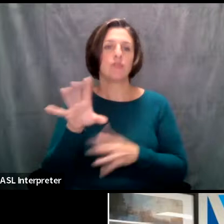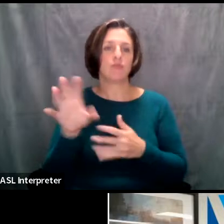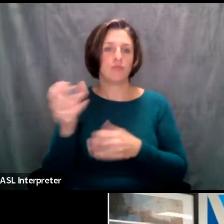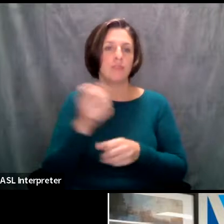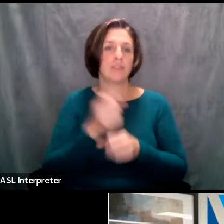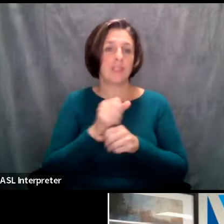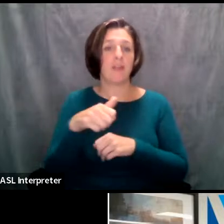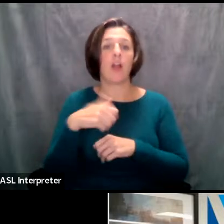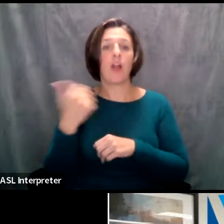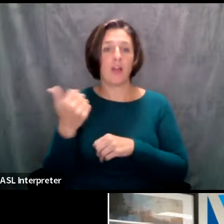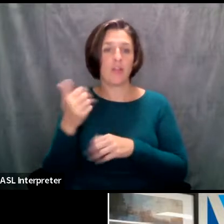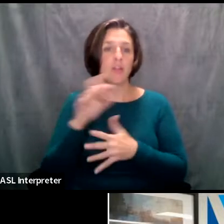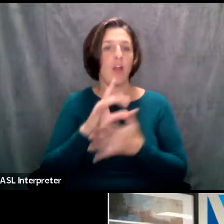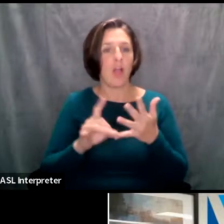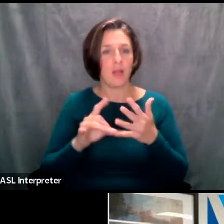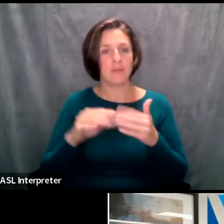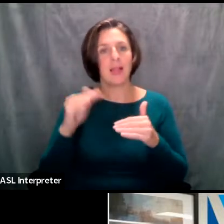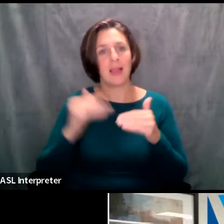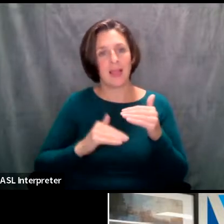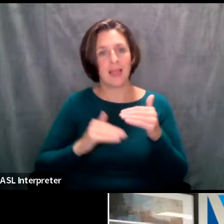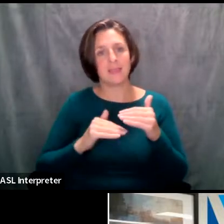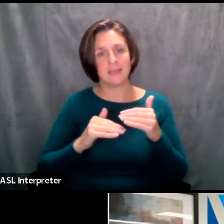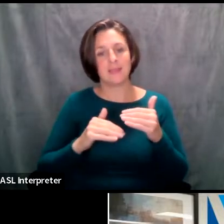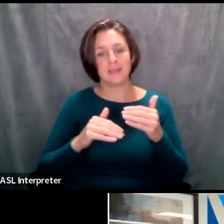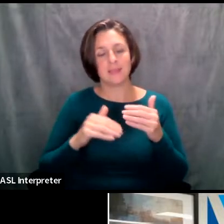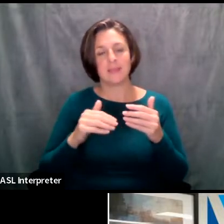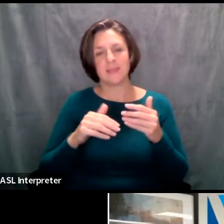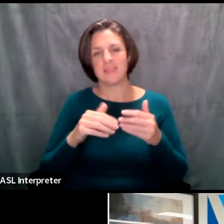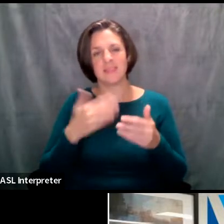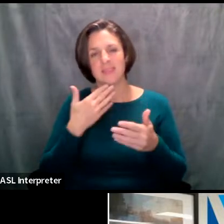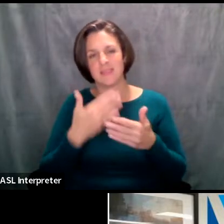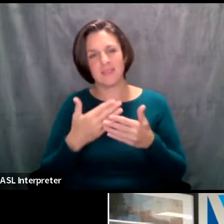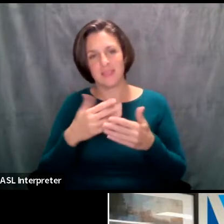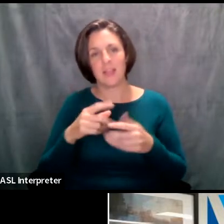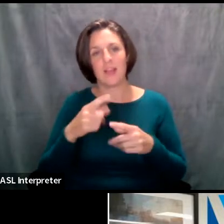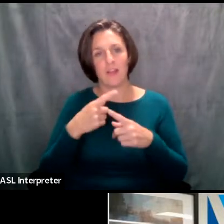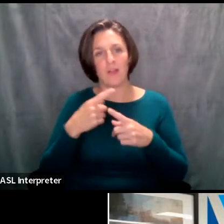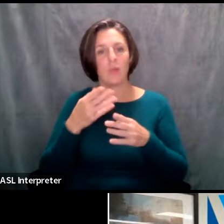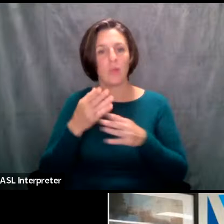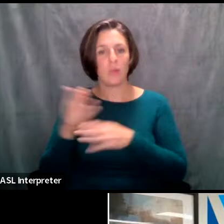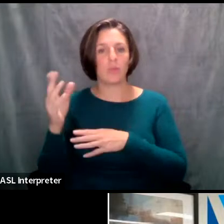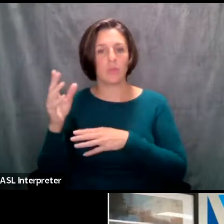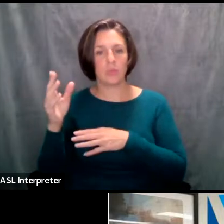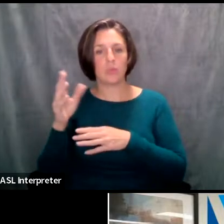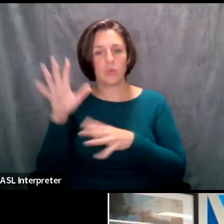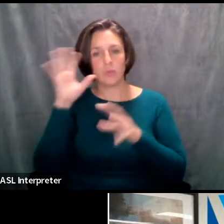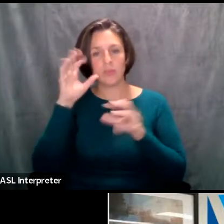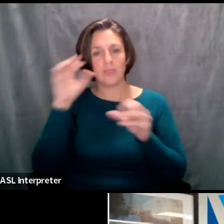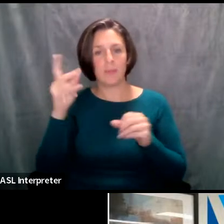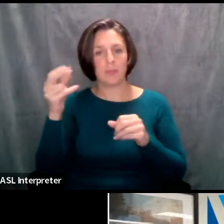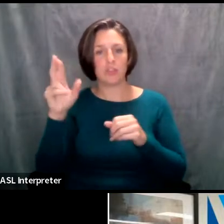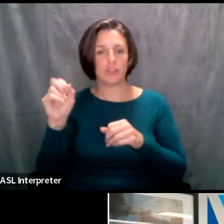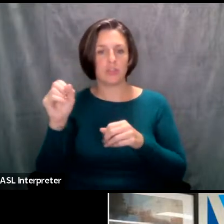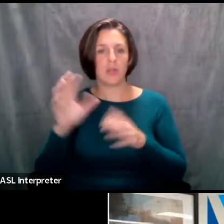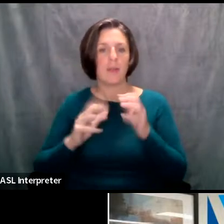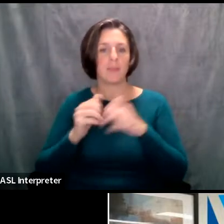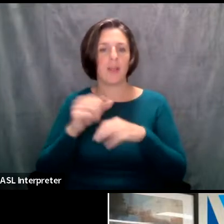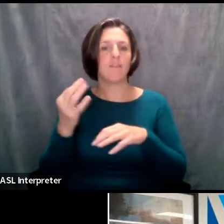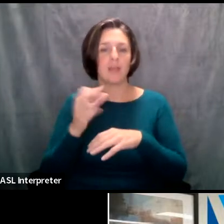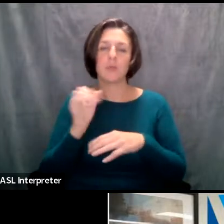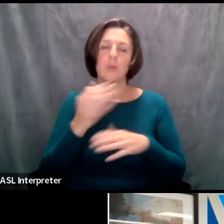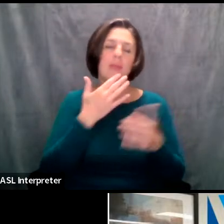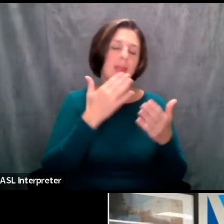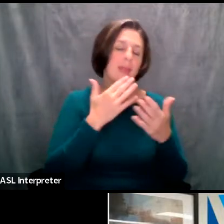weren't less viable than these through the superintendent's through Superintendent Booker's Friday updates. Yeah, so thank you again for all your and your staff for all the work with